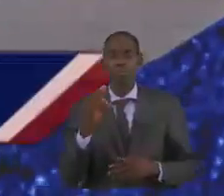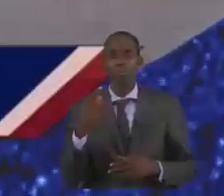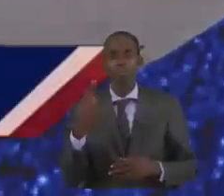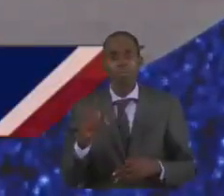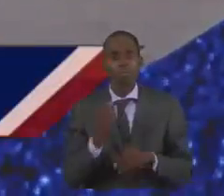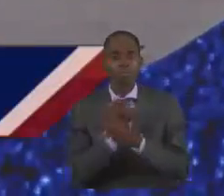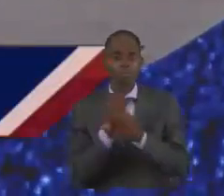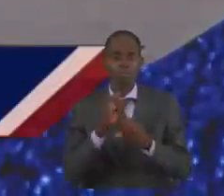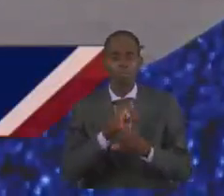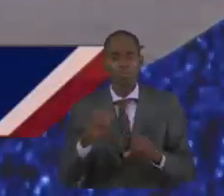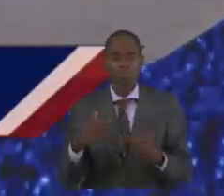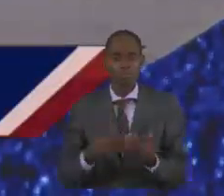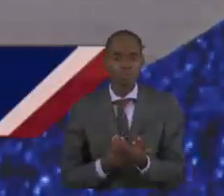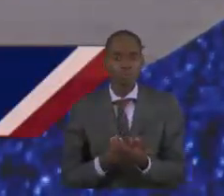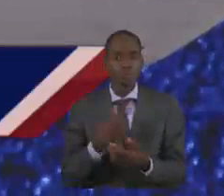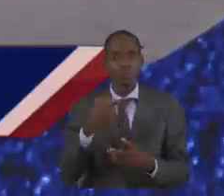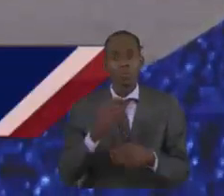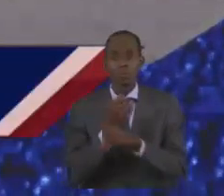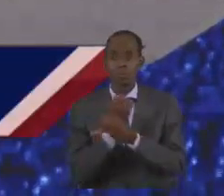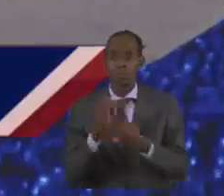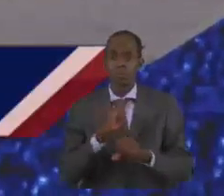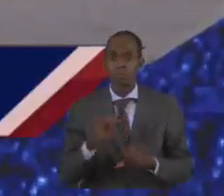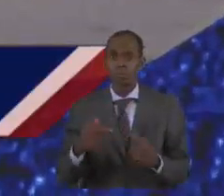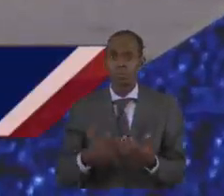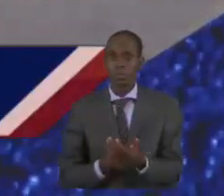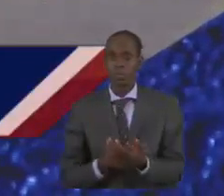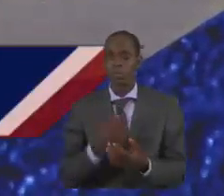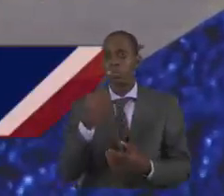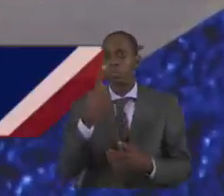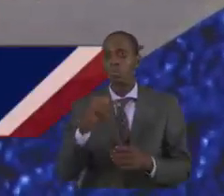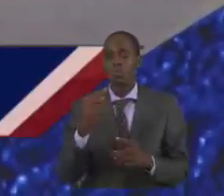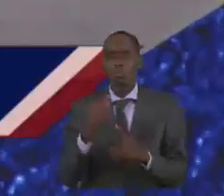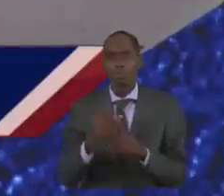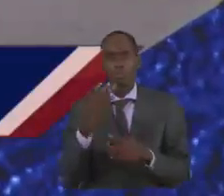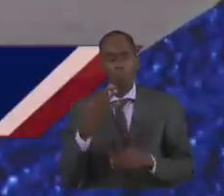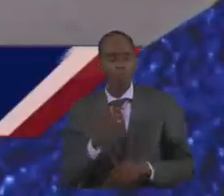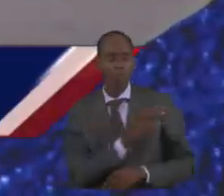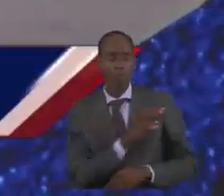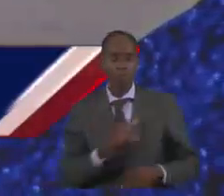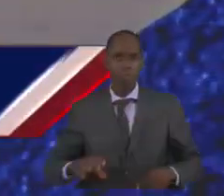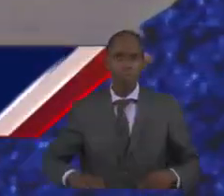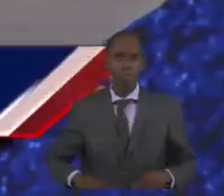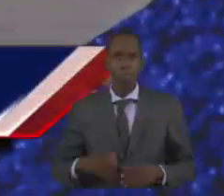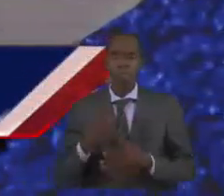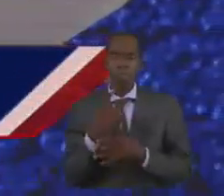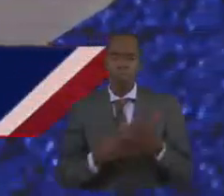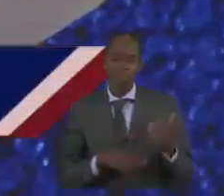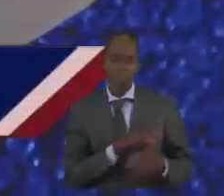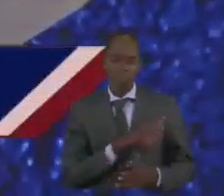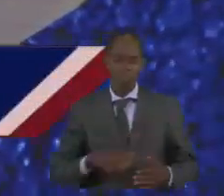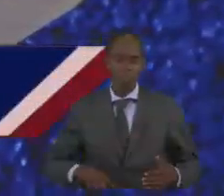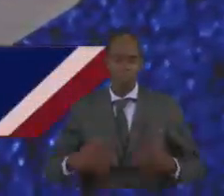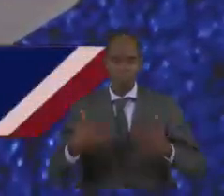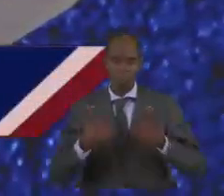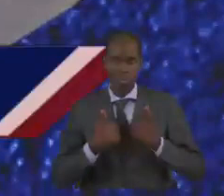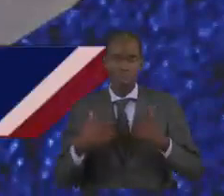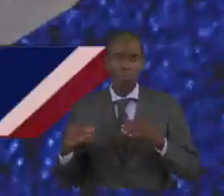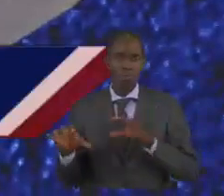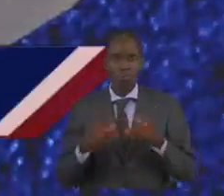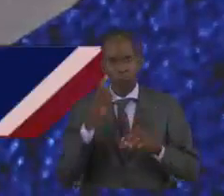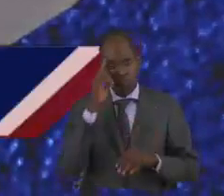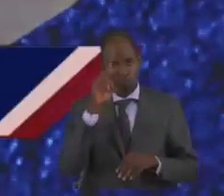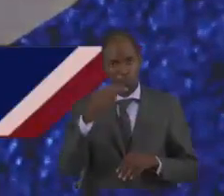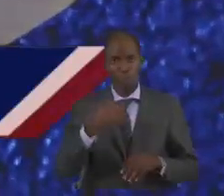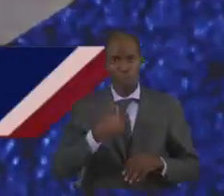gospel. The saving gospel. The word of Christ. What Christ has done for you, for